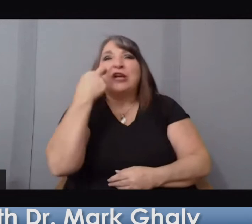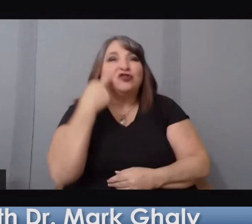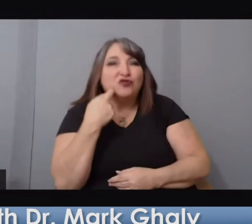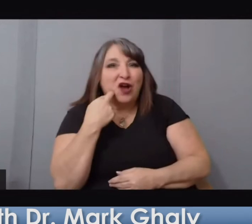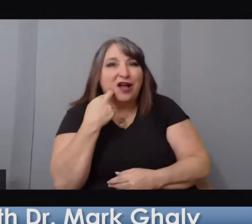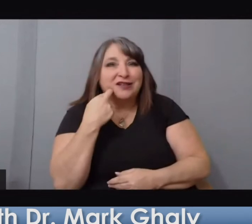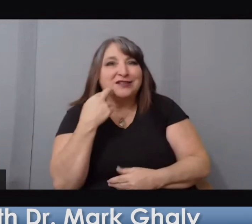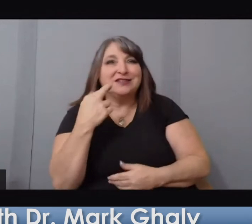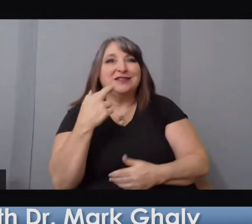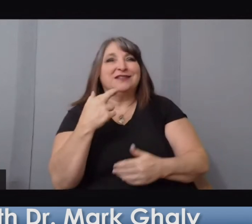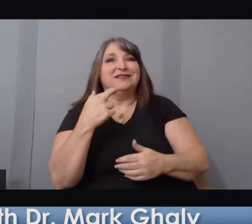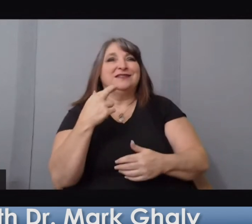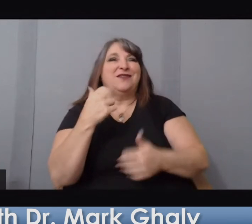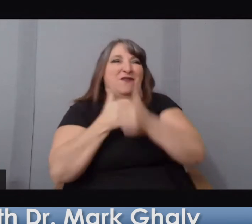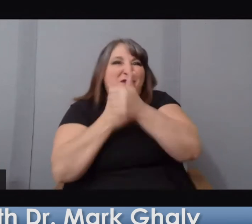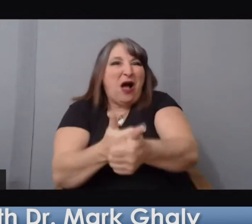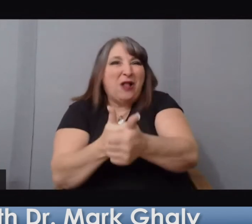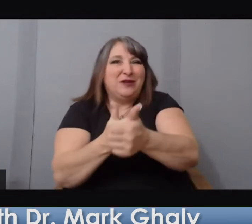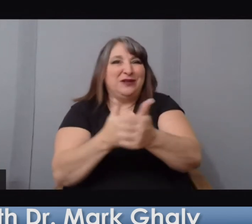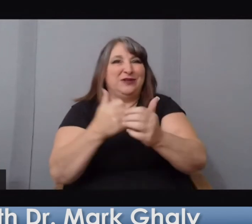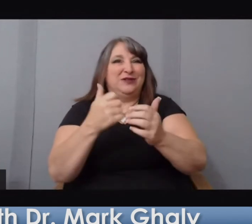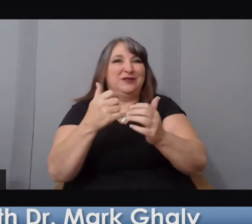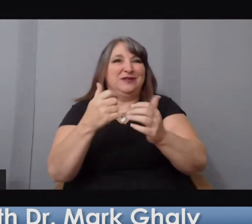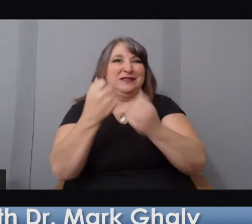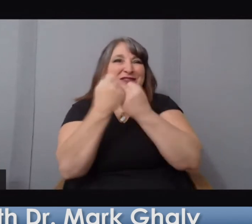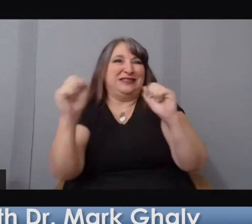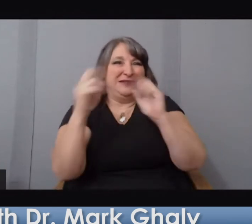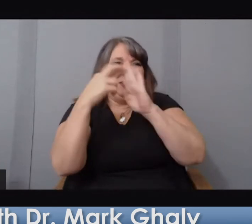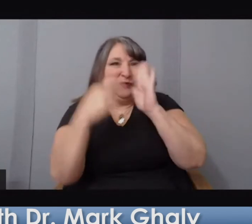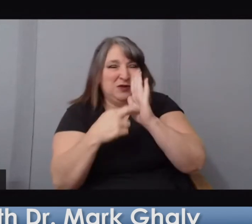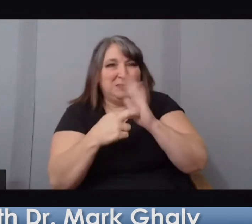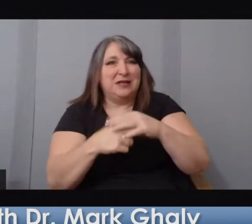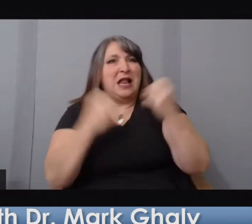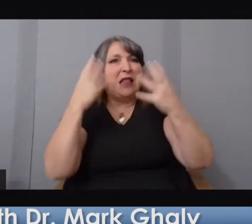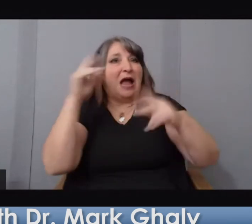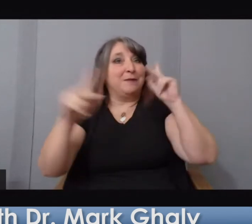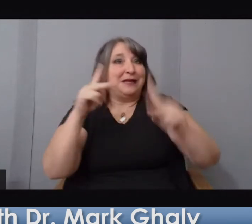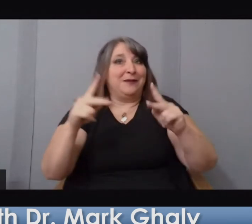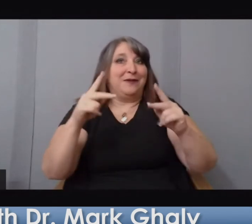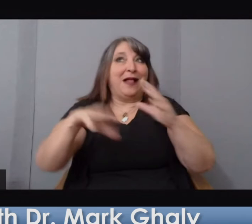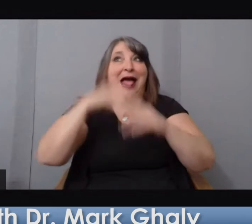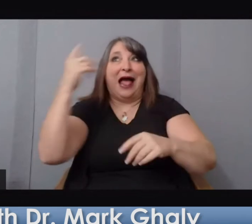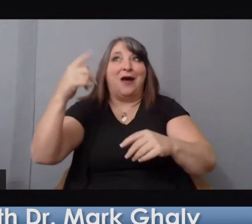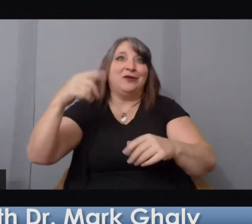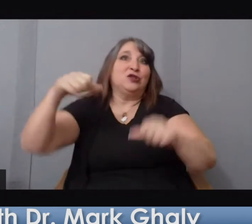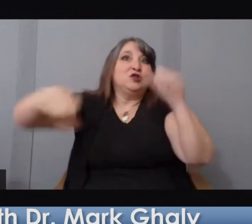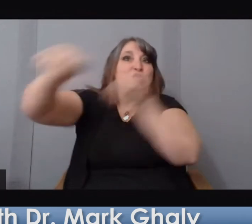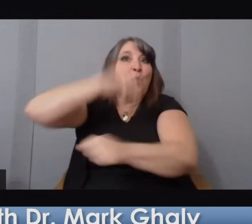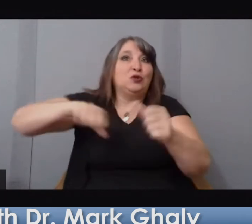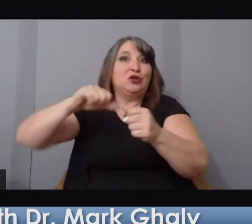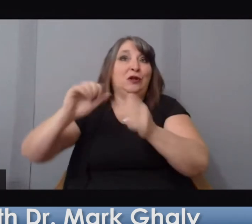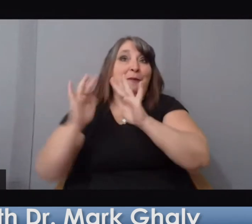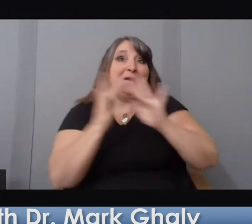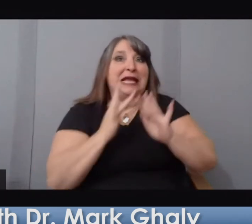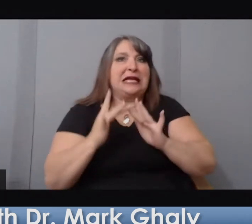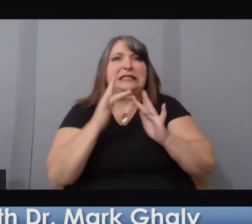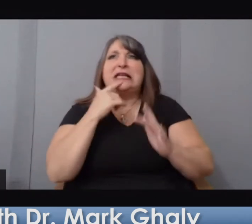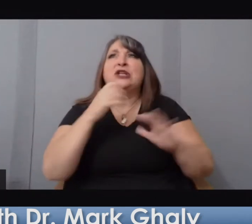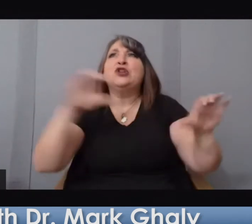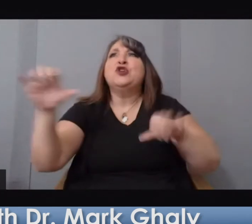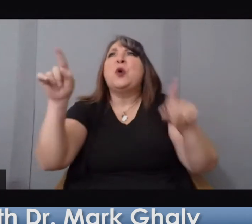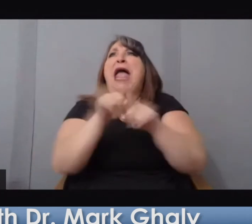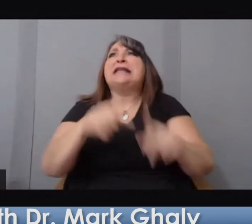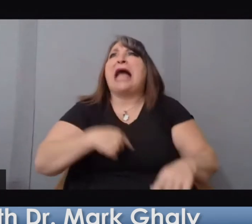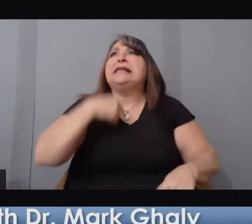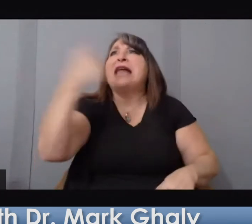governor. And there are a lot of people out there on social media, especially today, who are saying, do as I say, not as I do. I'm wondering what you